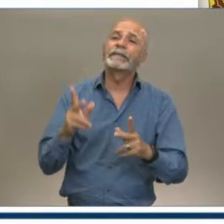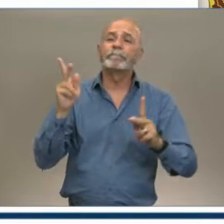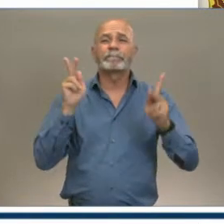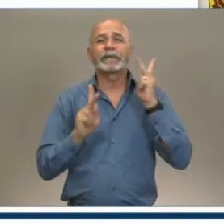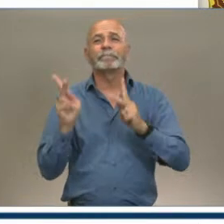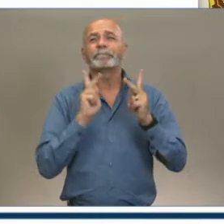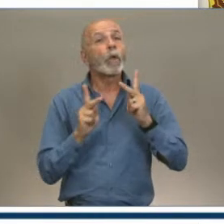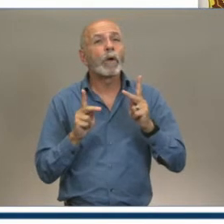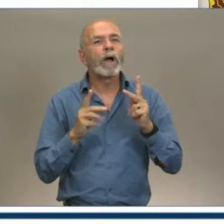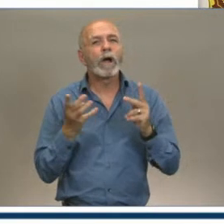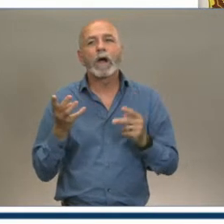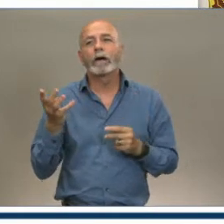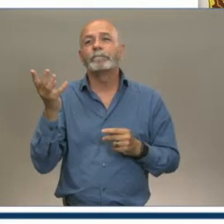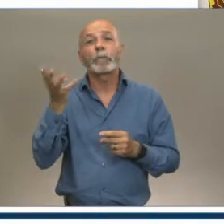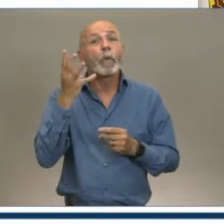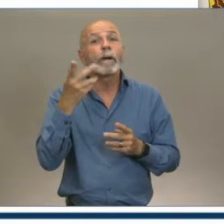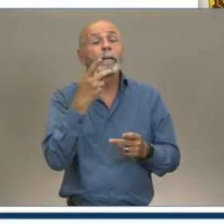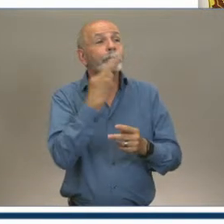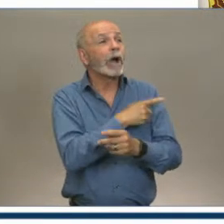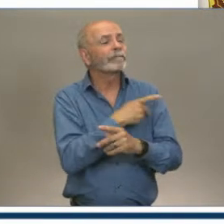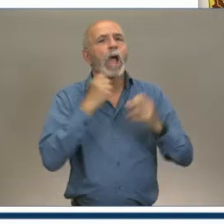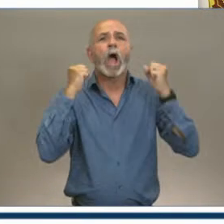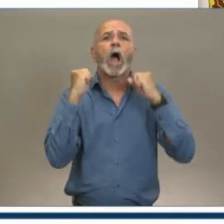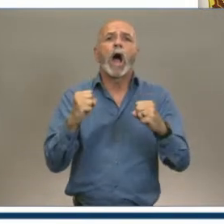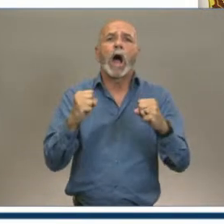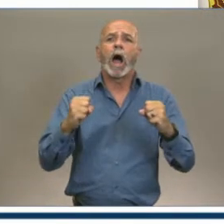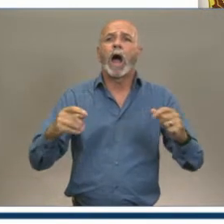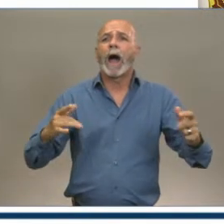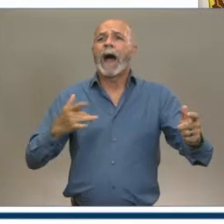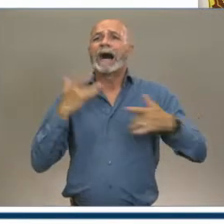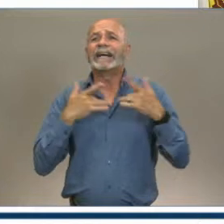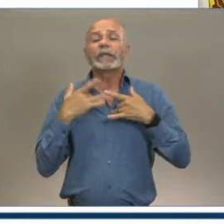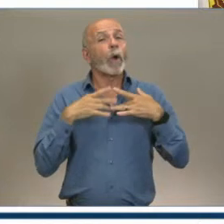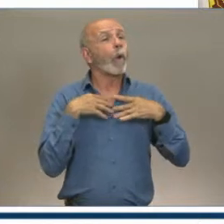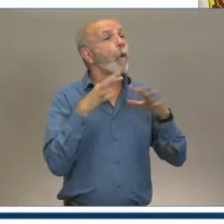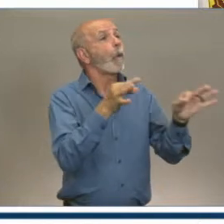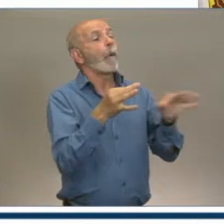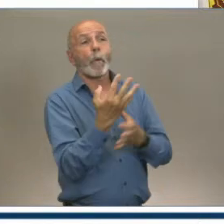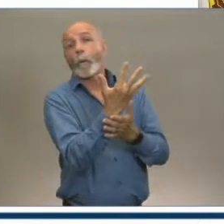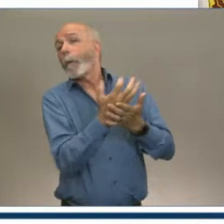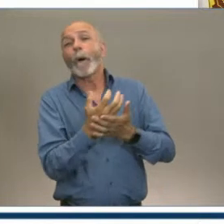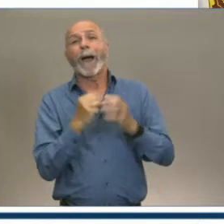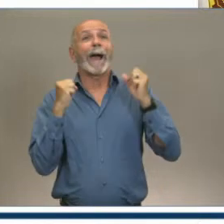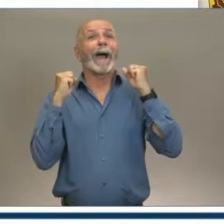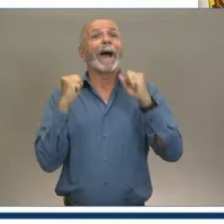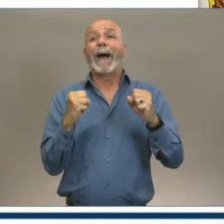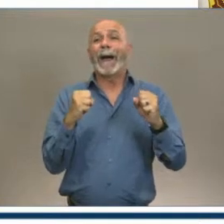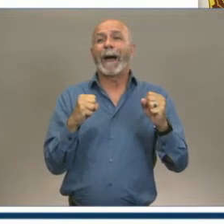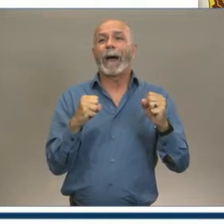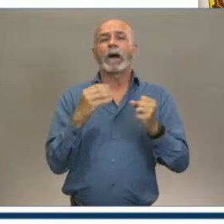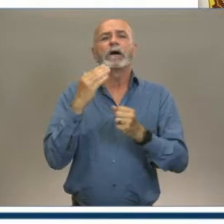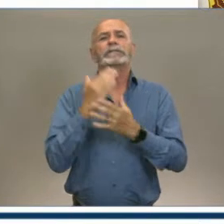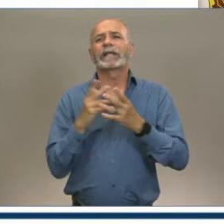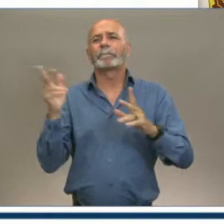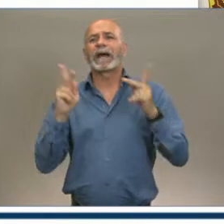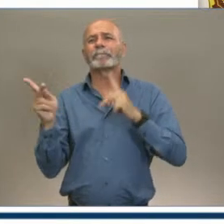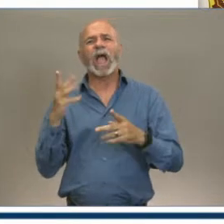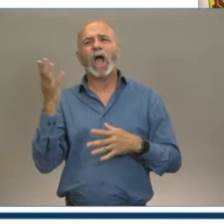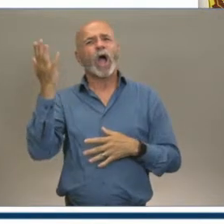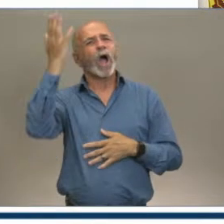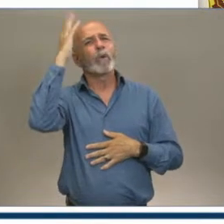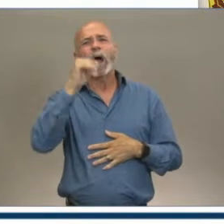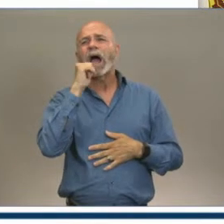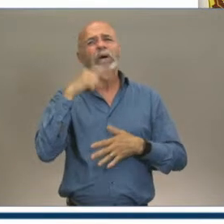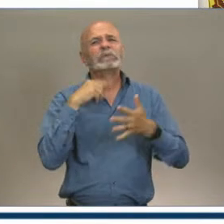be happening earlier than expected, others might also question why not just move on to phase 3